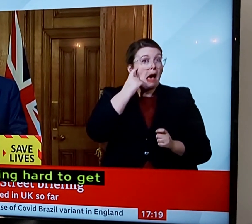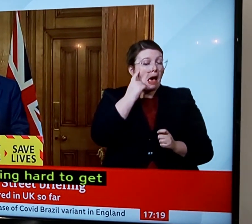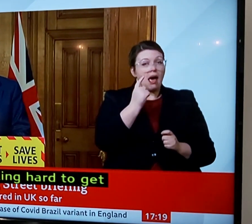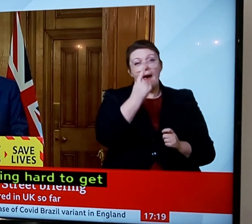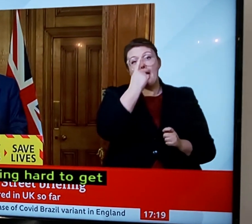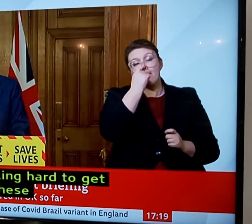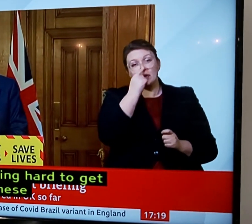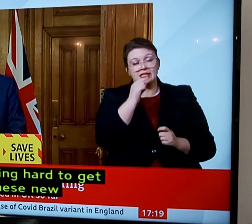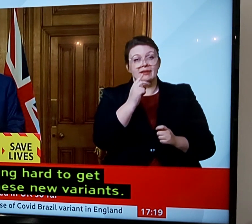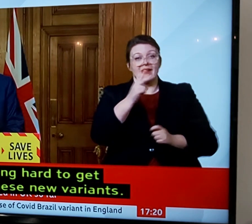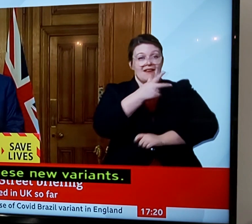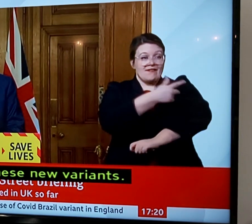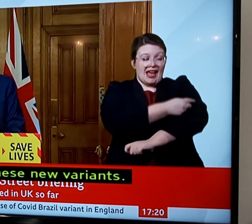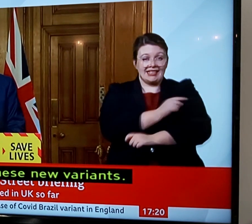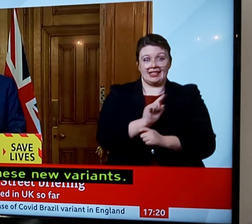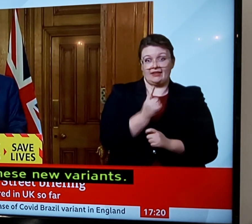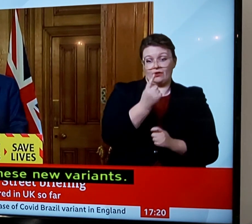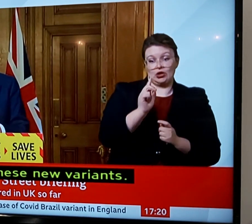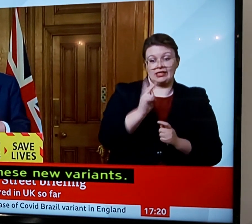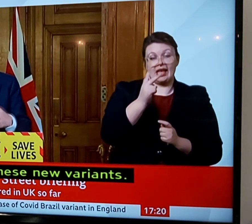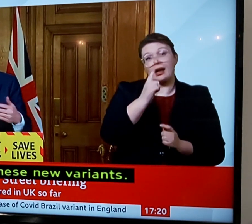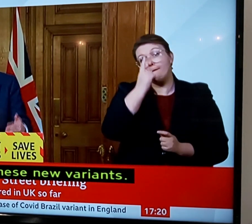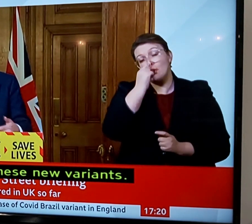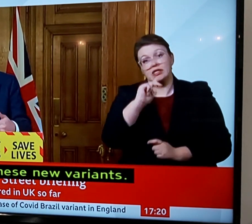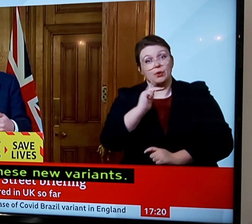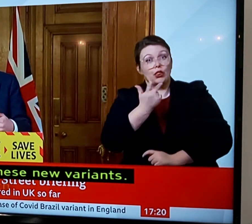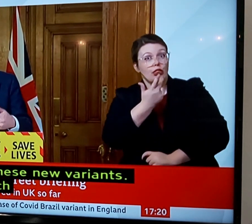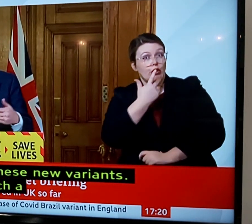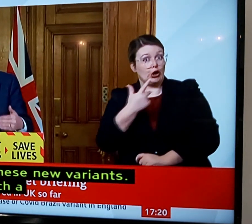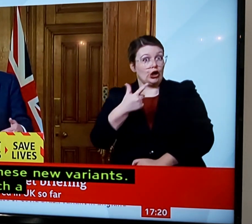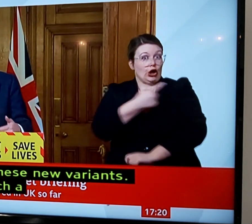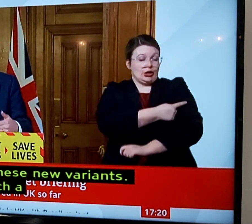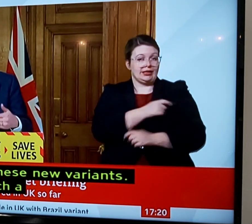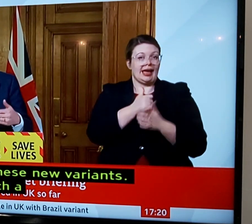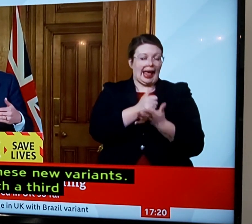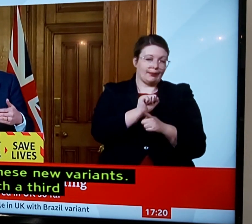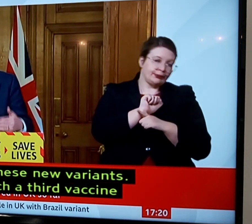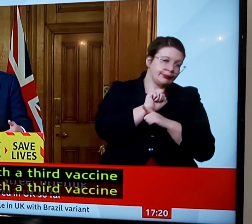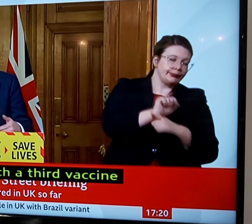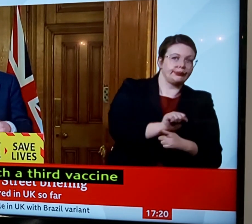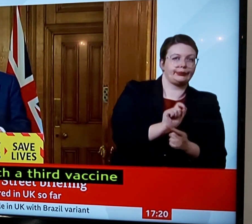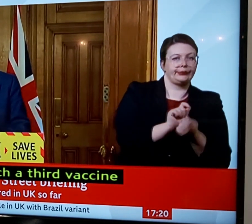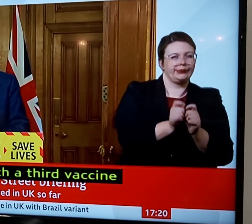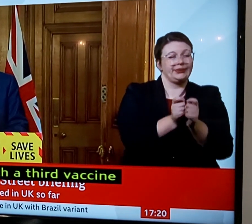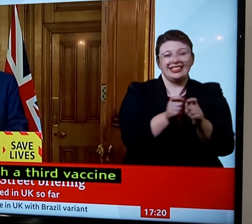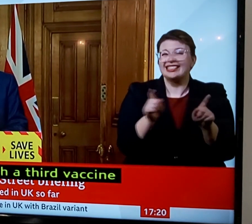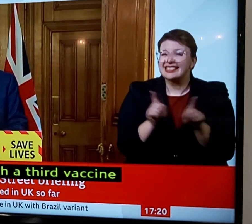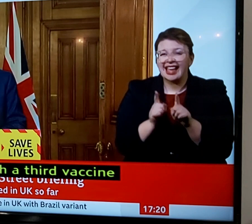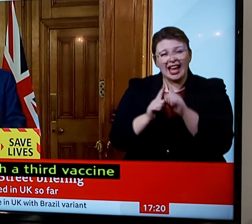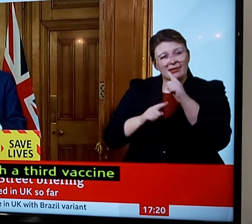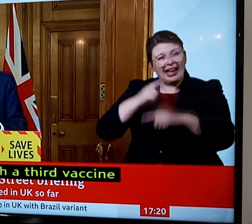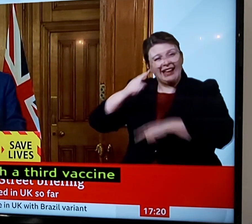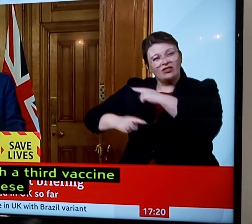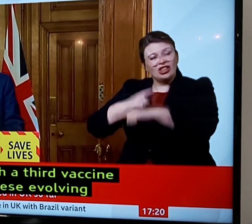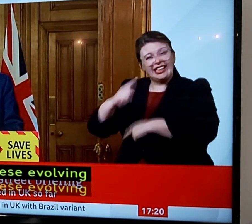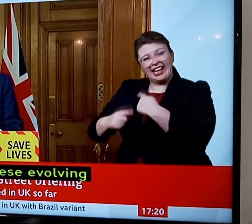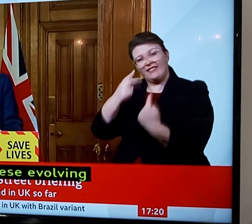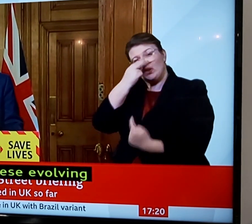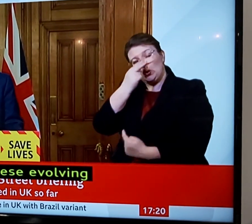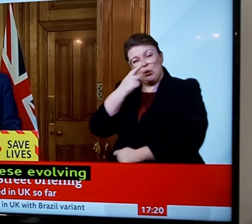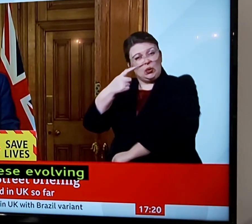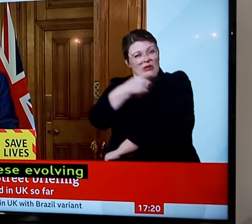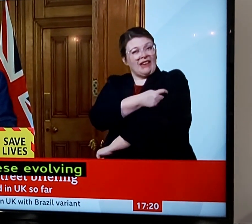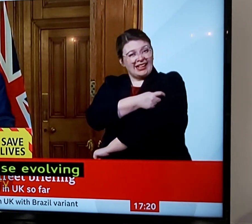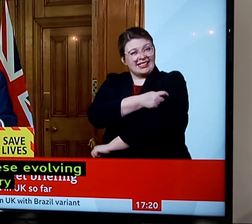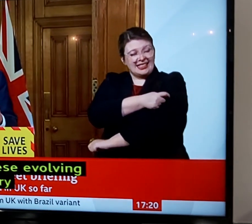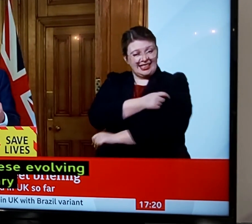these evolving mutations if it's necessary, much as we tackle mutations of flu each year. But for now, tackling